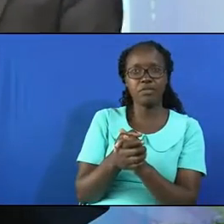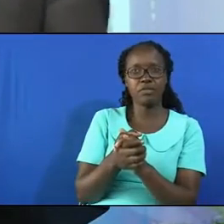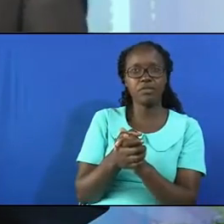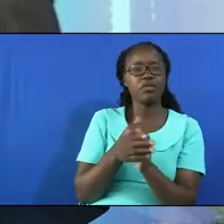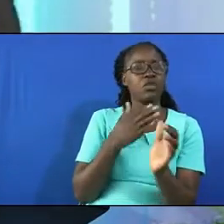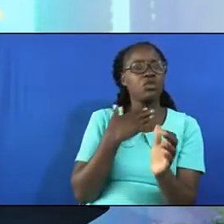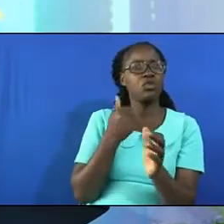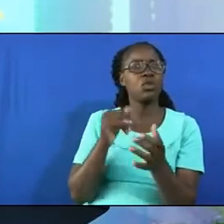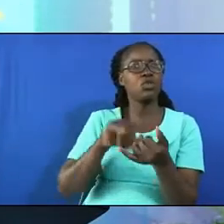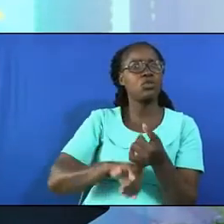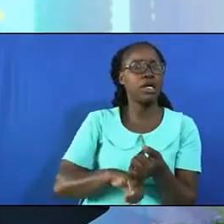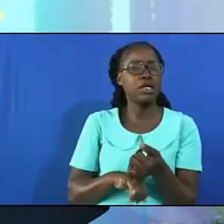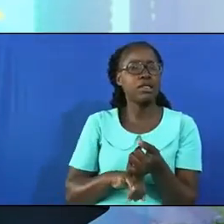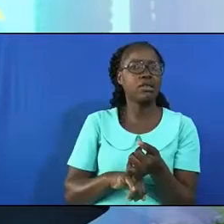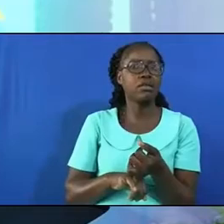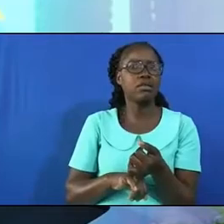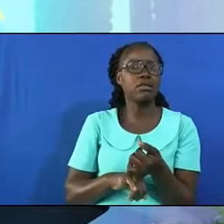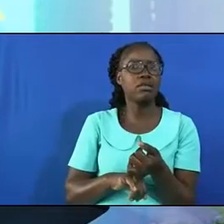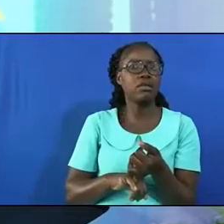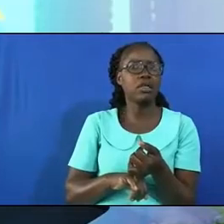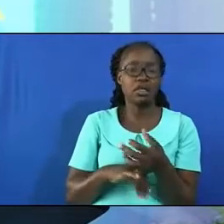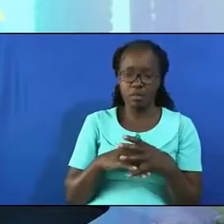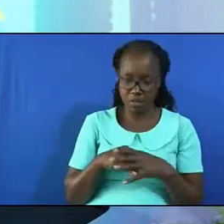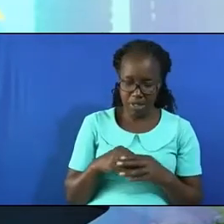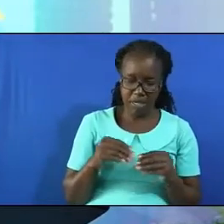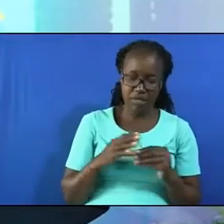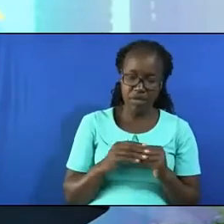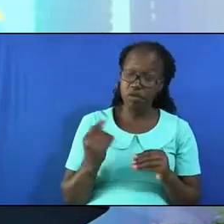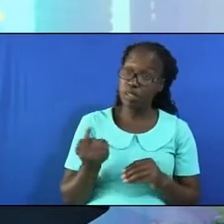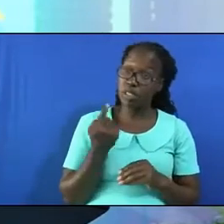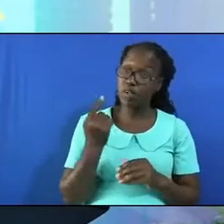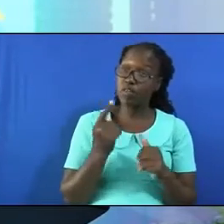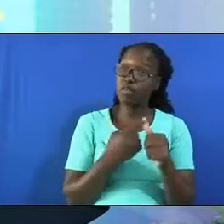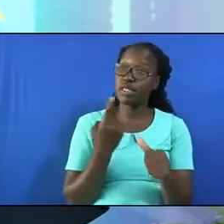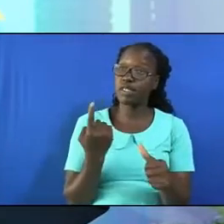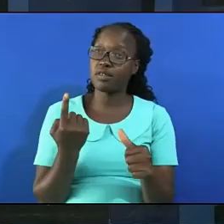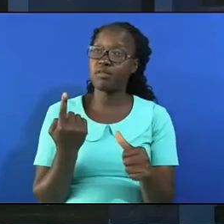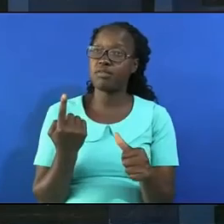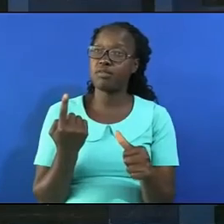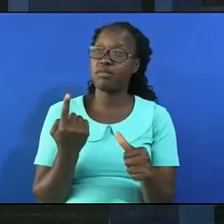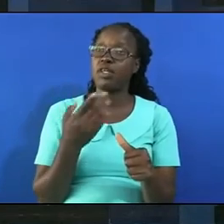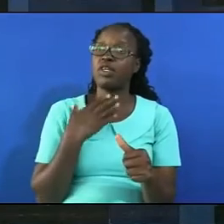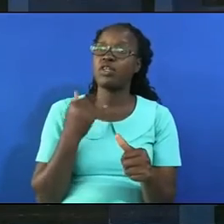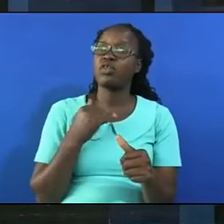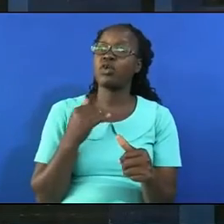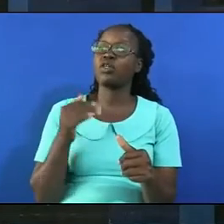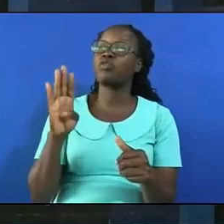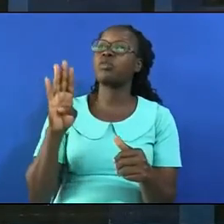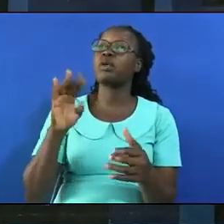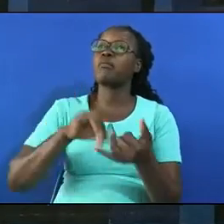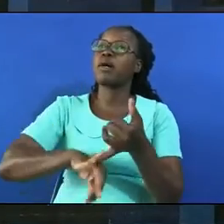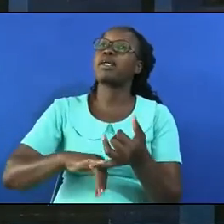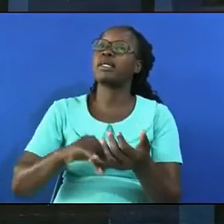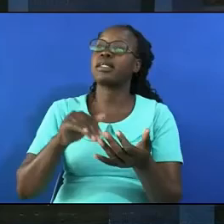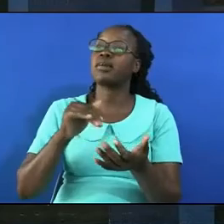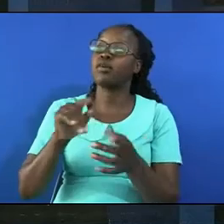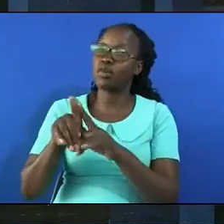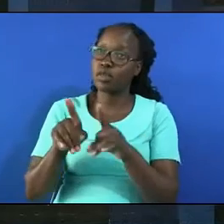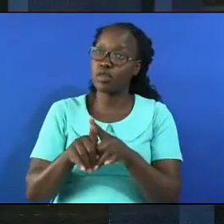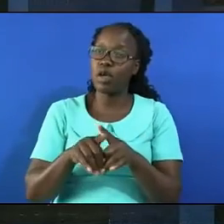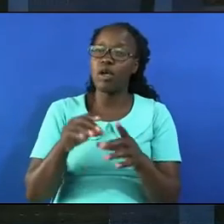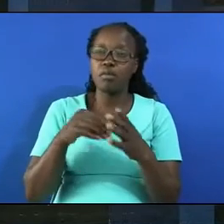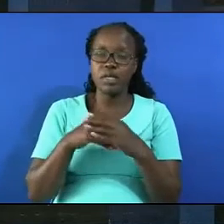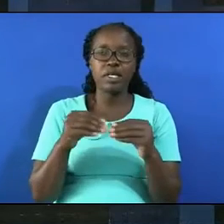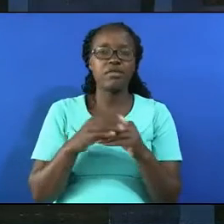Do you want to marry? Be comfortable with being single first. Do you want to get married? Be comfortable with